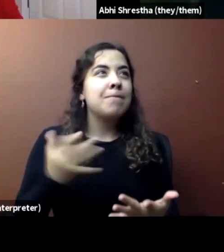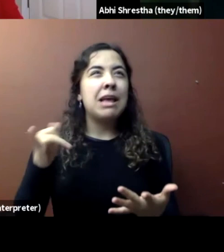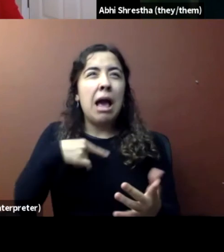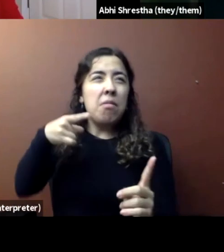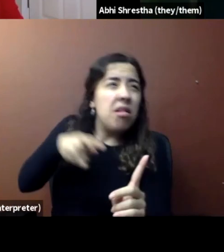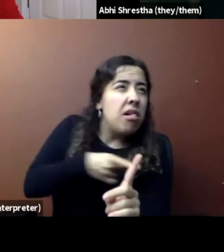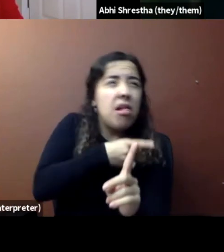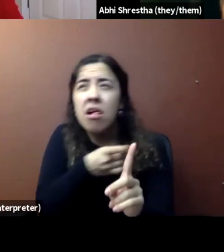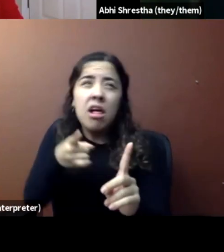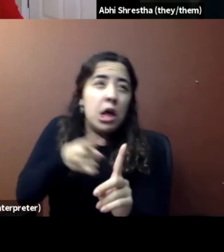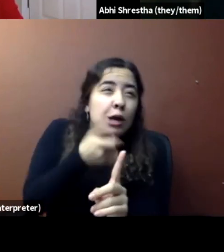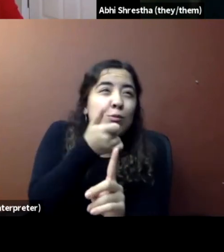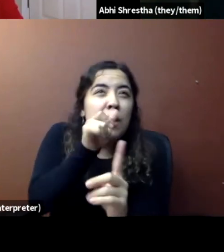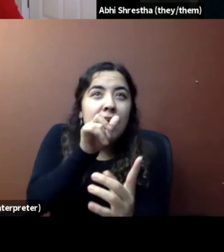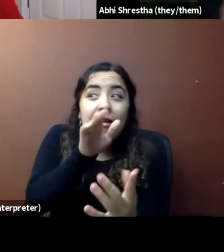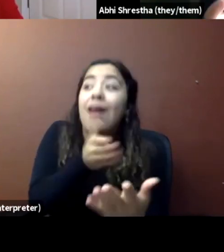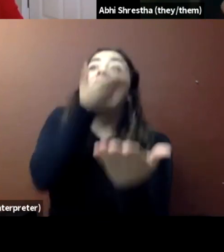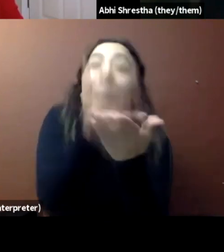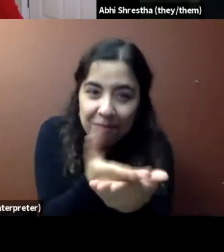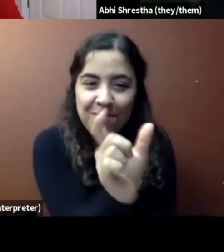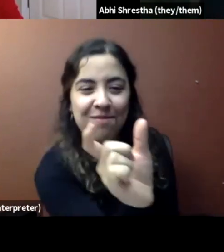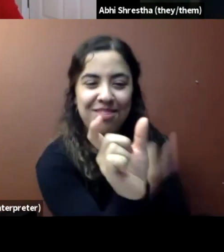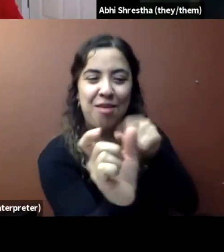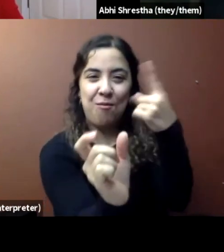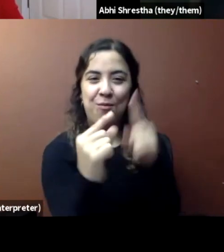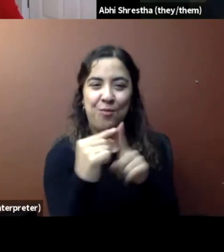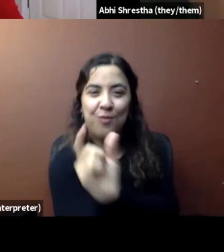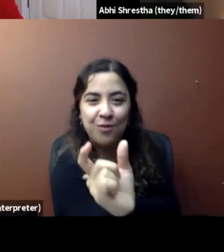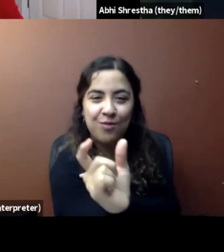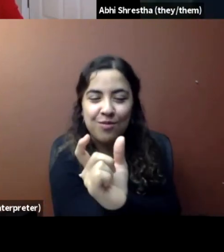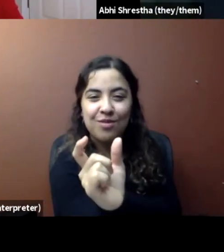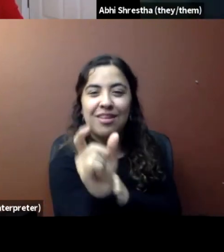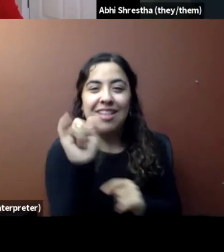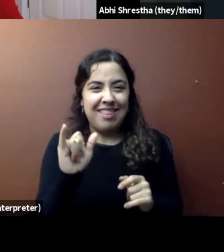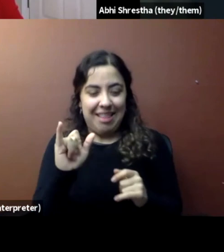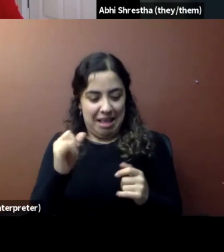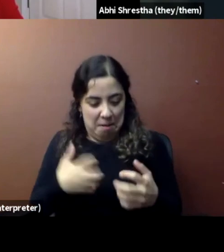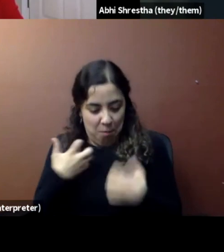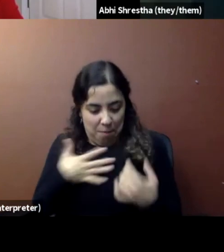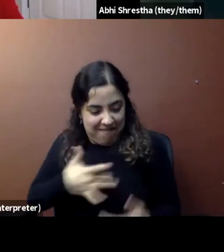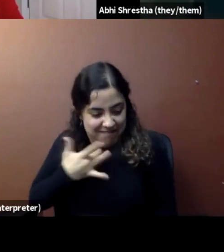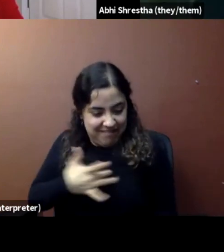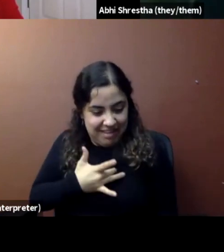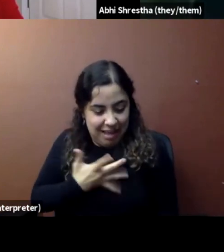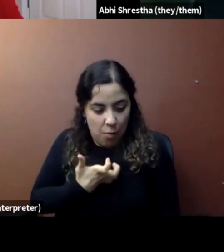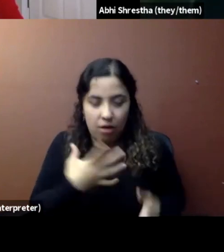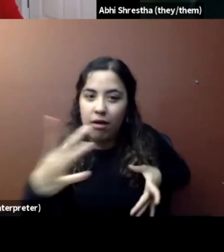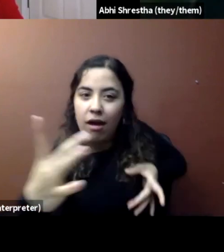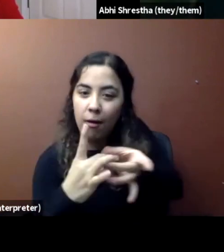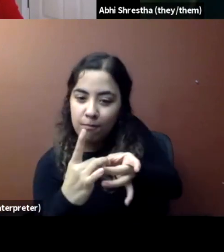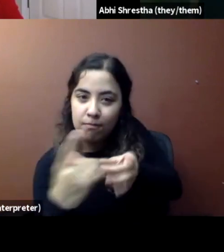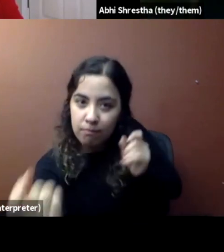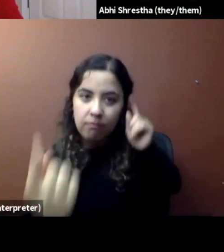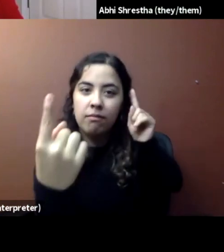that, right? To communicate and articulate and translate this emotion, this feeling. Right, and I